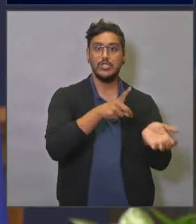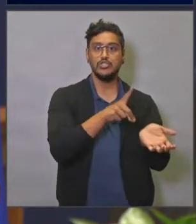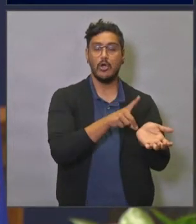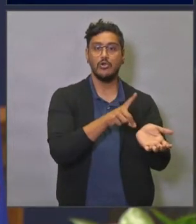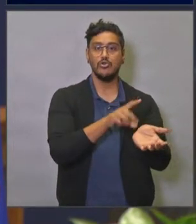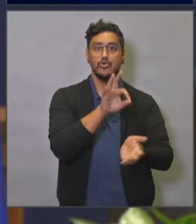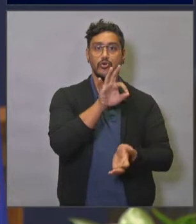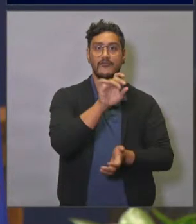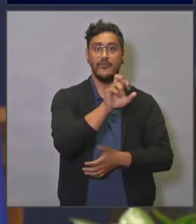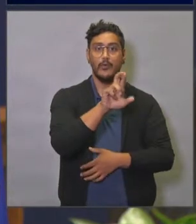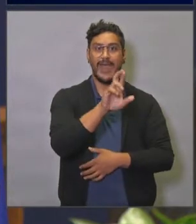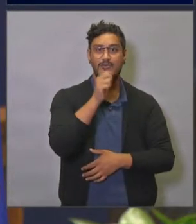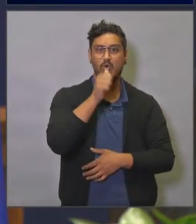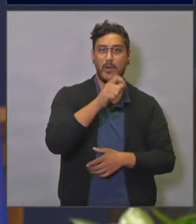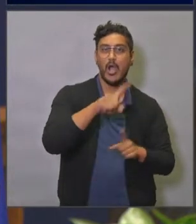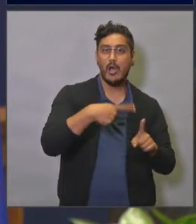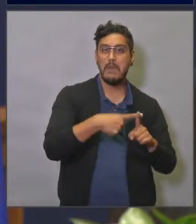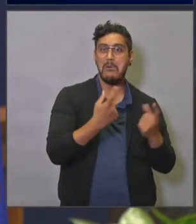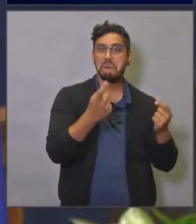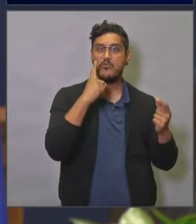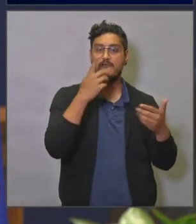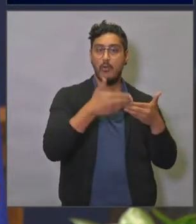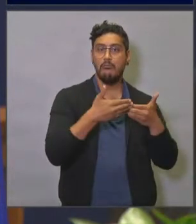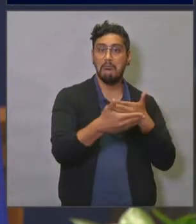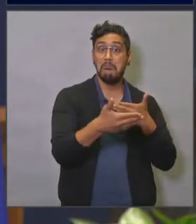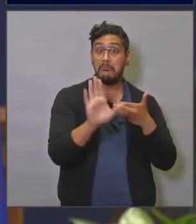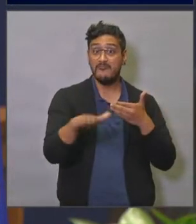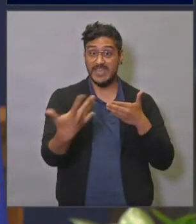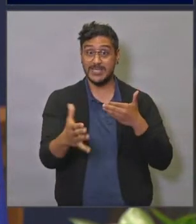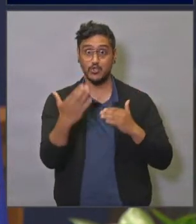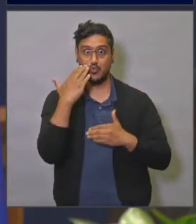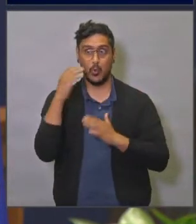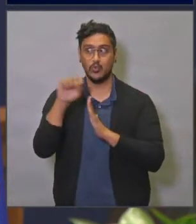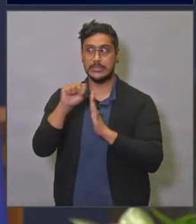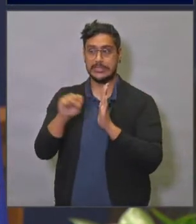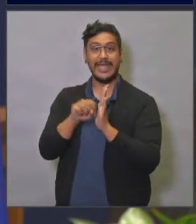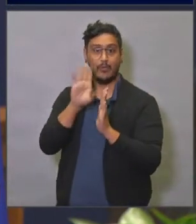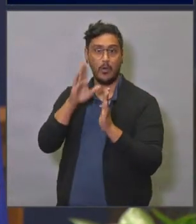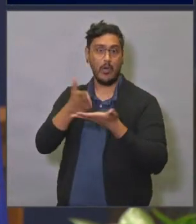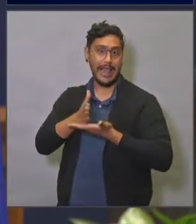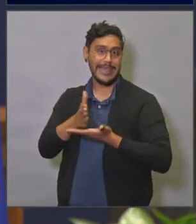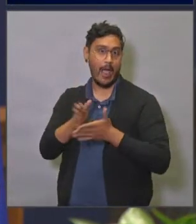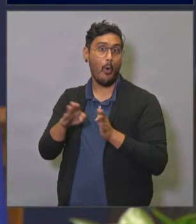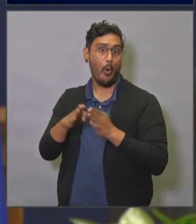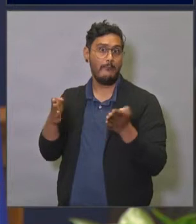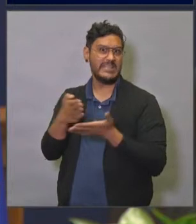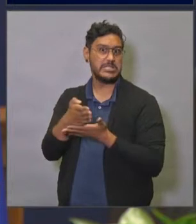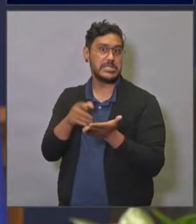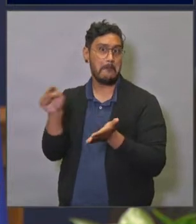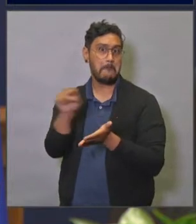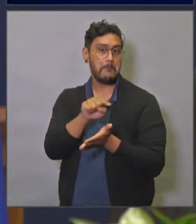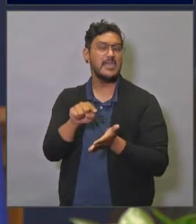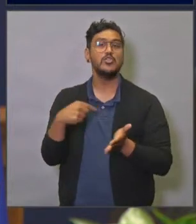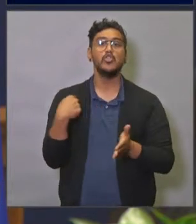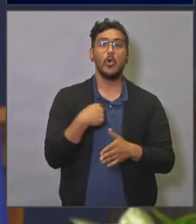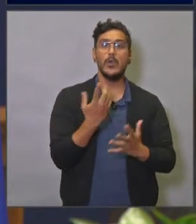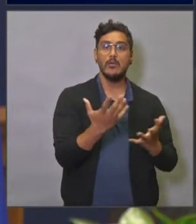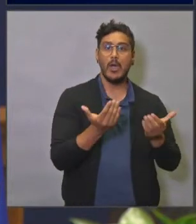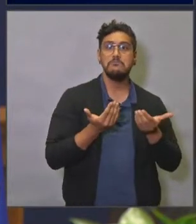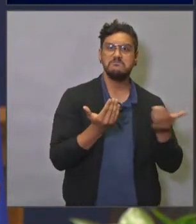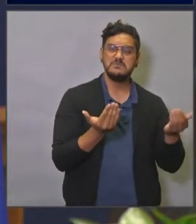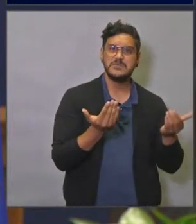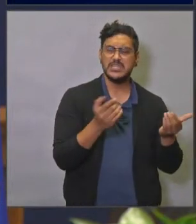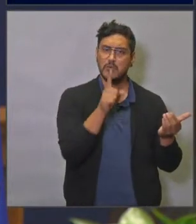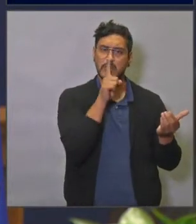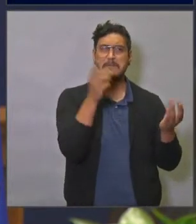the protocol moving forward. We recognize the state has allowed us to open, and we want to do it in a very thoughtful process.